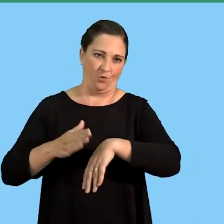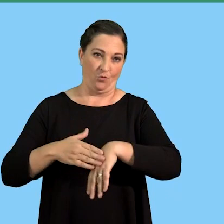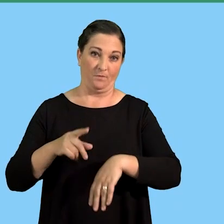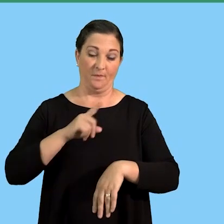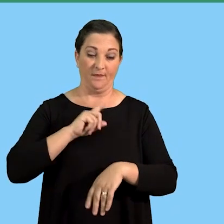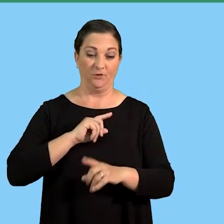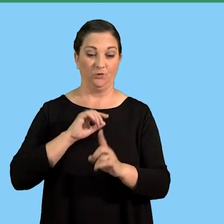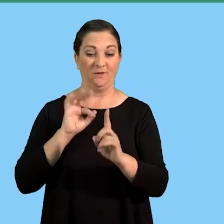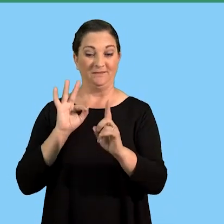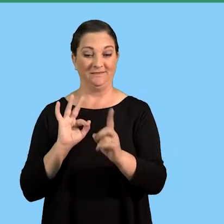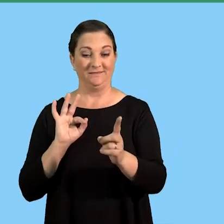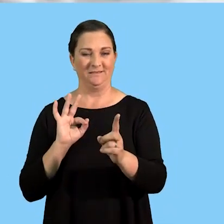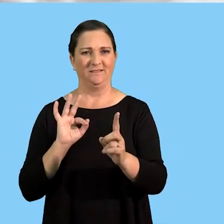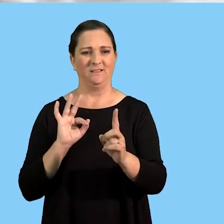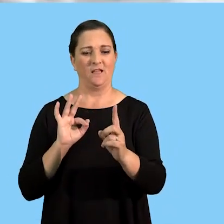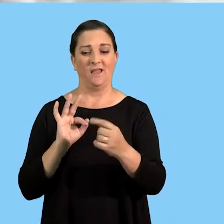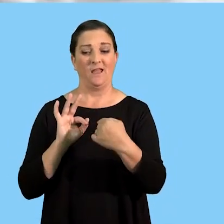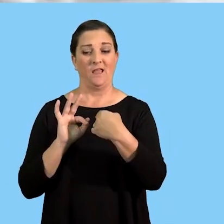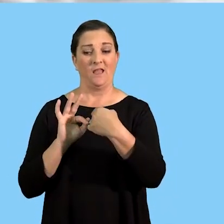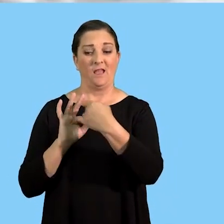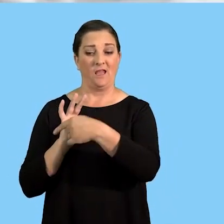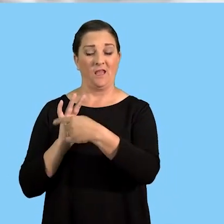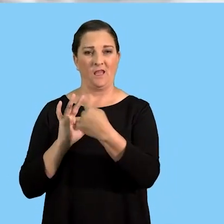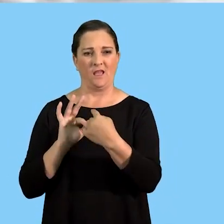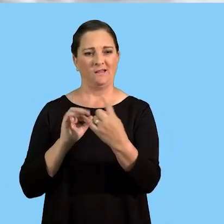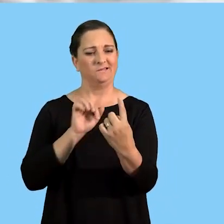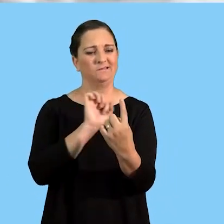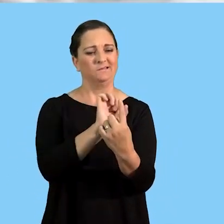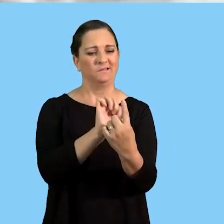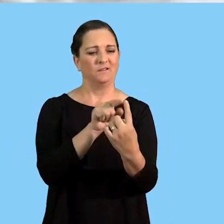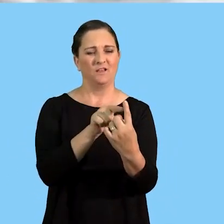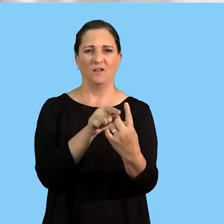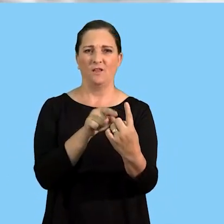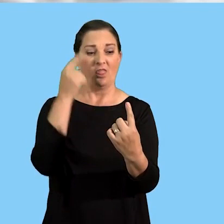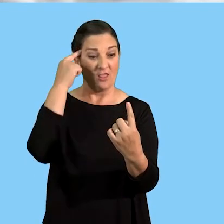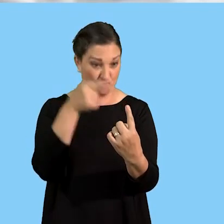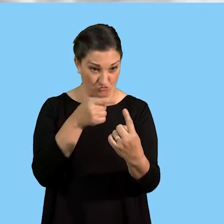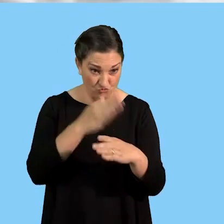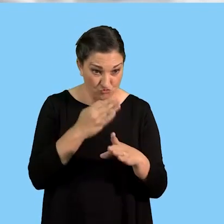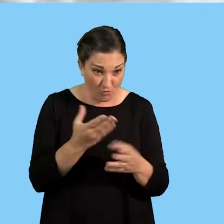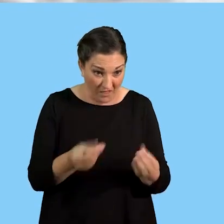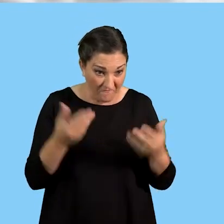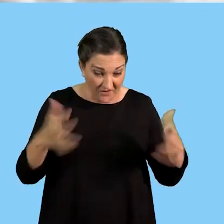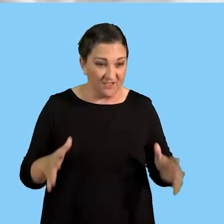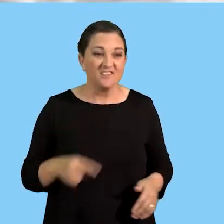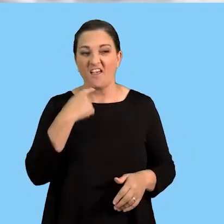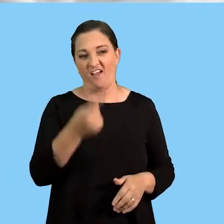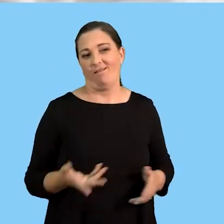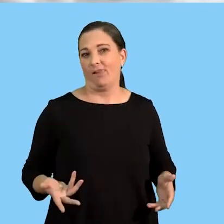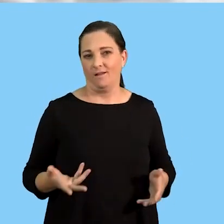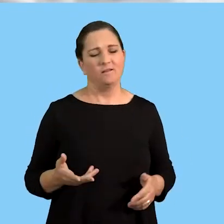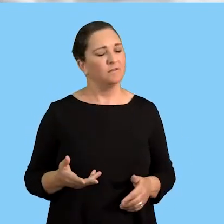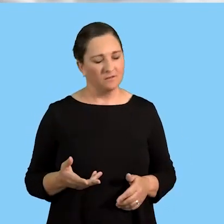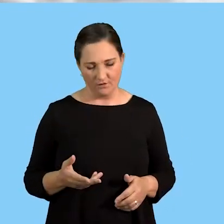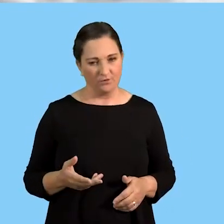mislead the interviewee. So in simple terms, you must not give the interviewee an impression that they have already got the job in